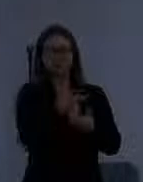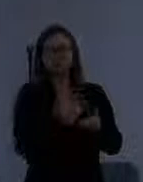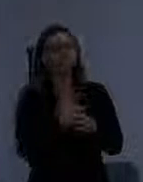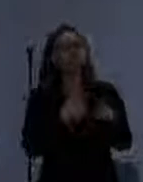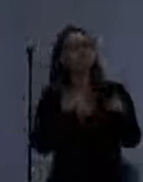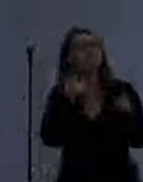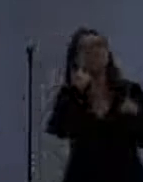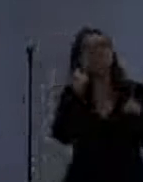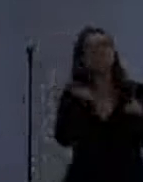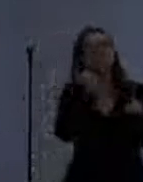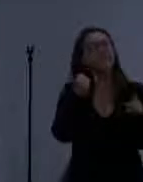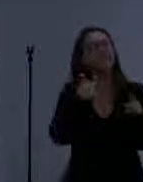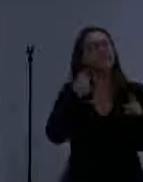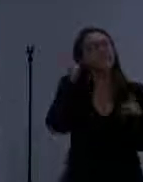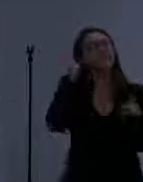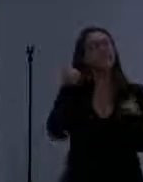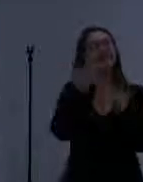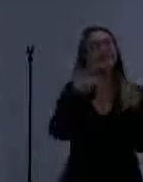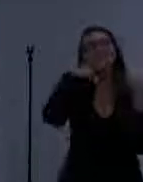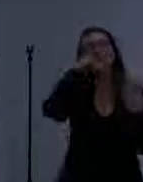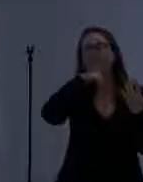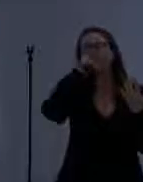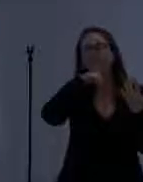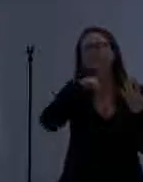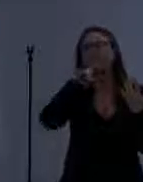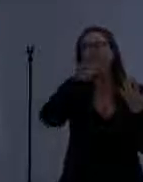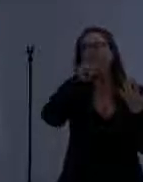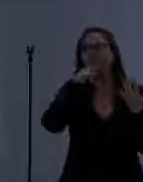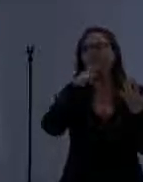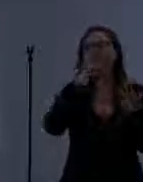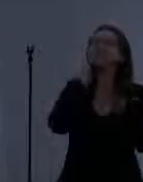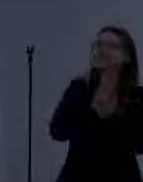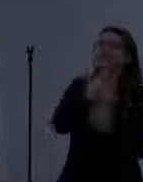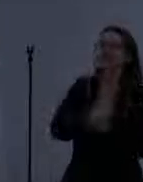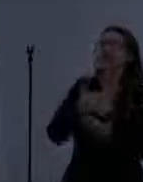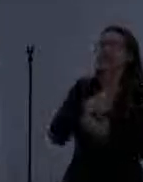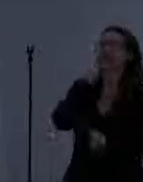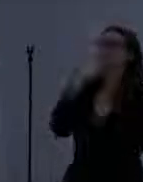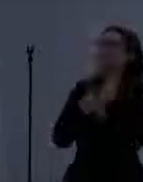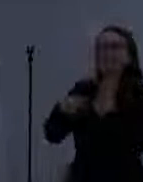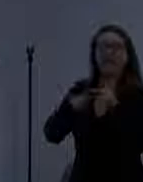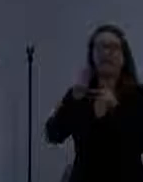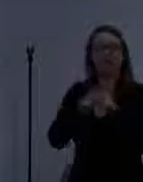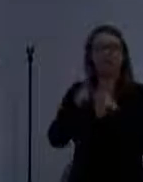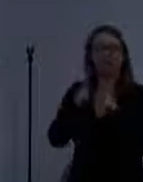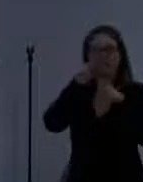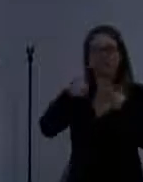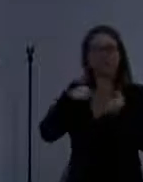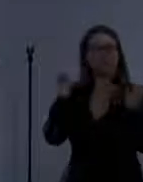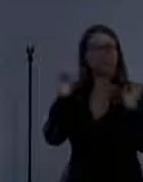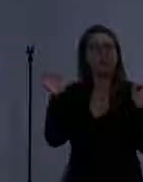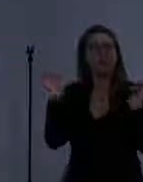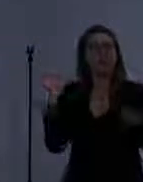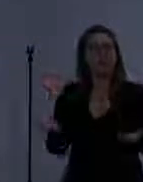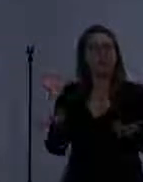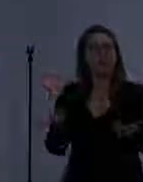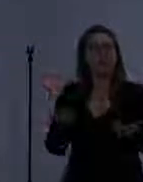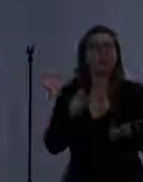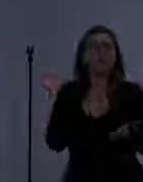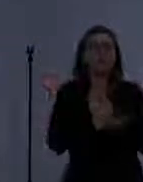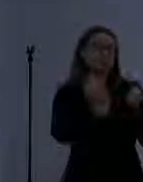to hear I just what wonder how many people are going to give honest feedback if that's not somehow ensured. But